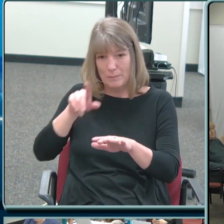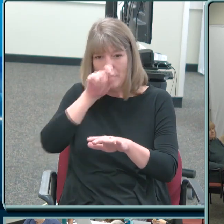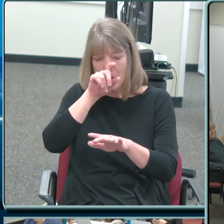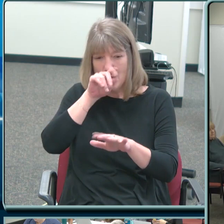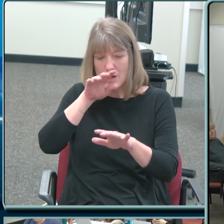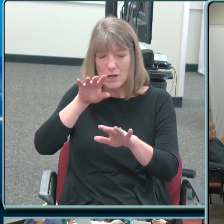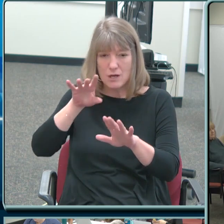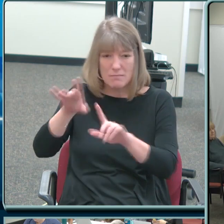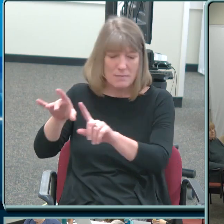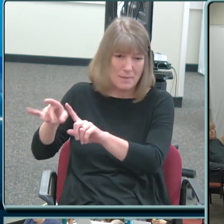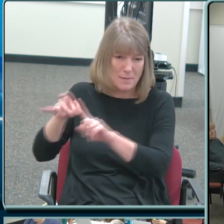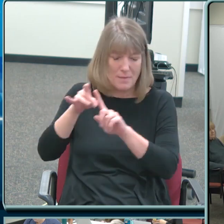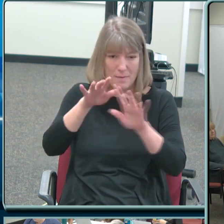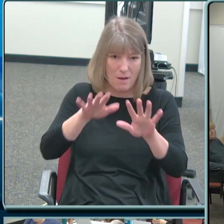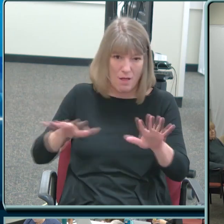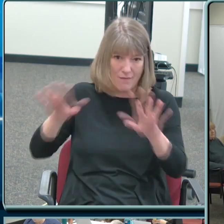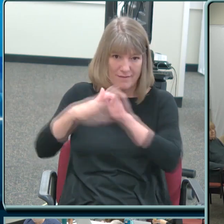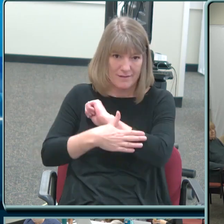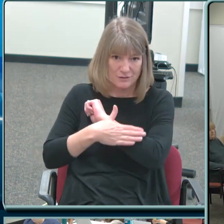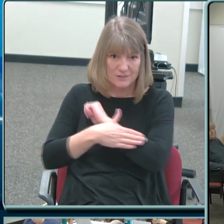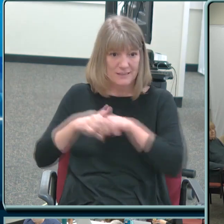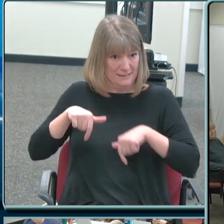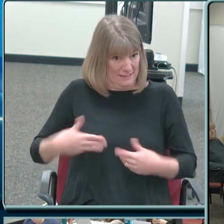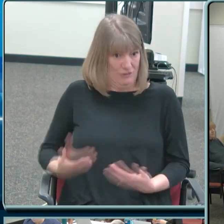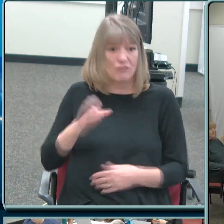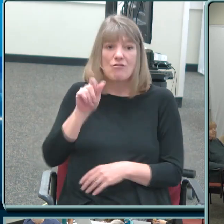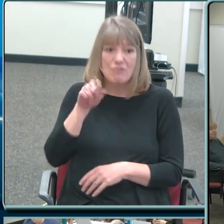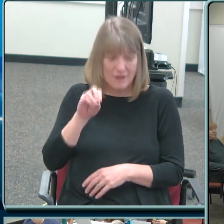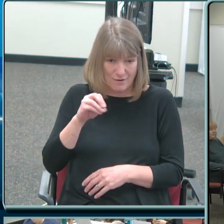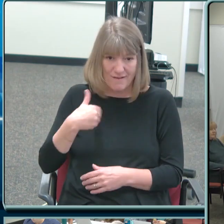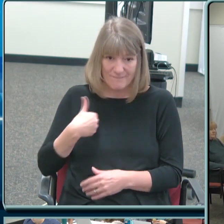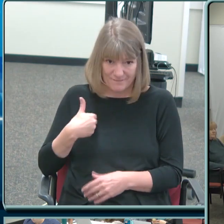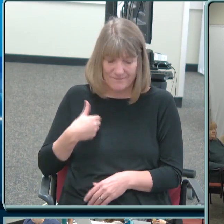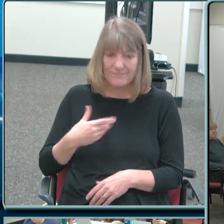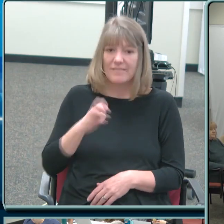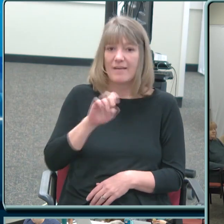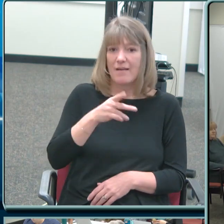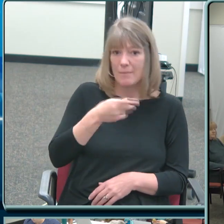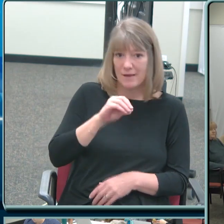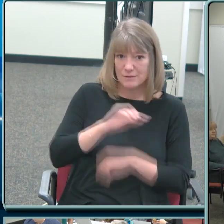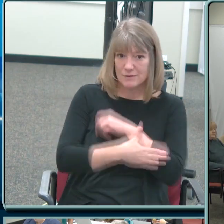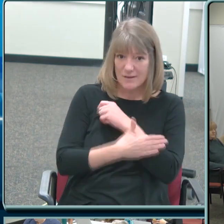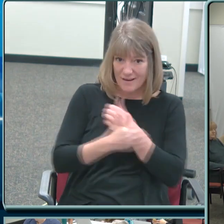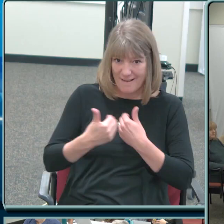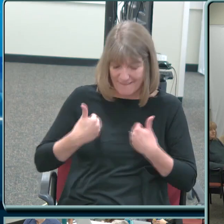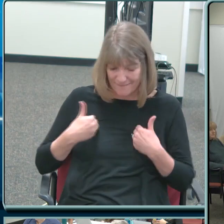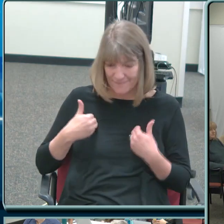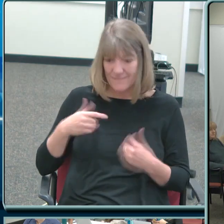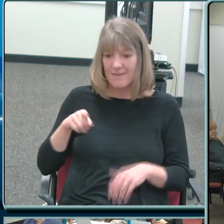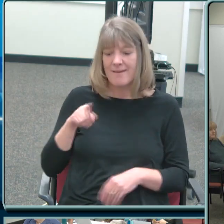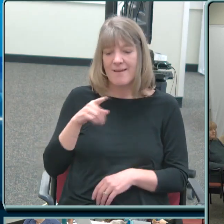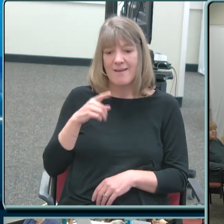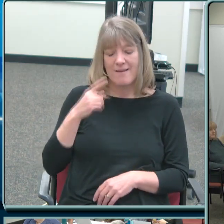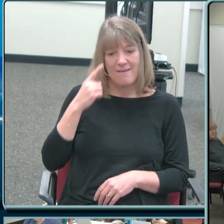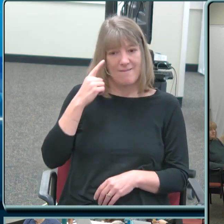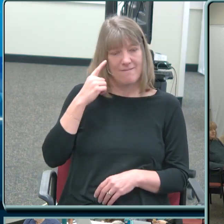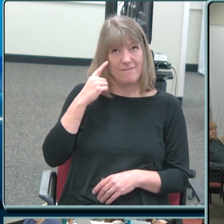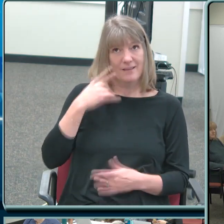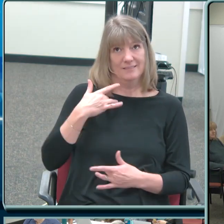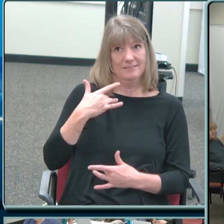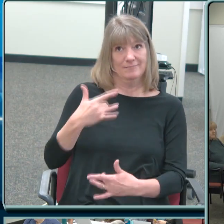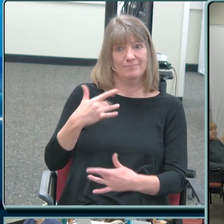flocks all over the country. We have it here in Colorado. We have it here in El Paso County. And so for the most